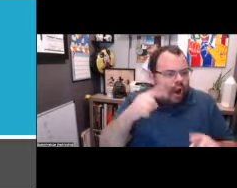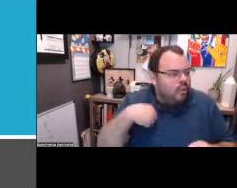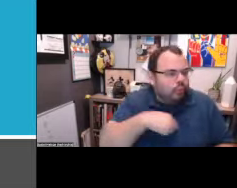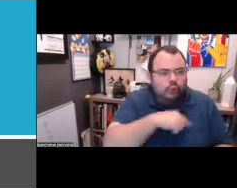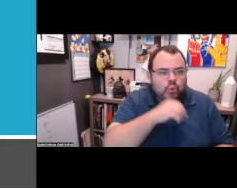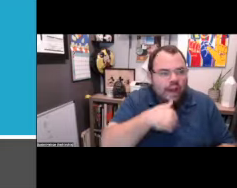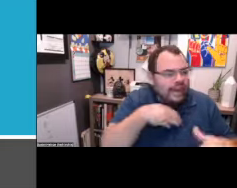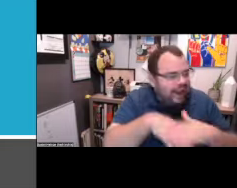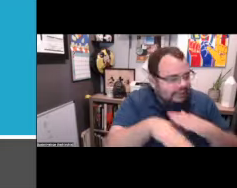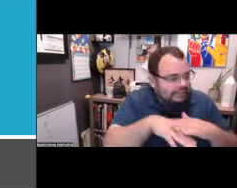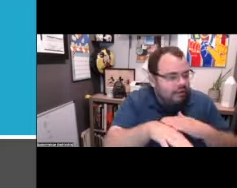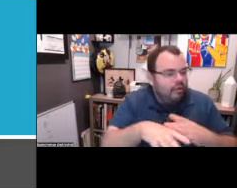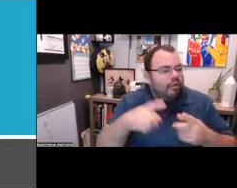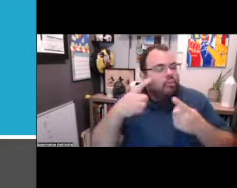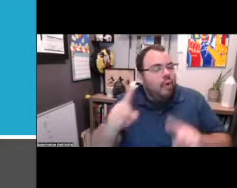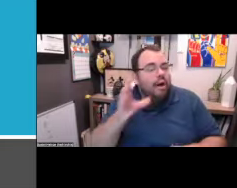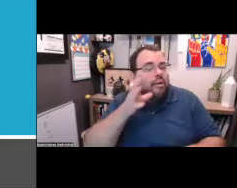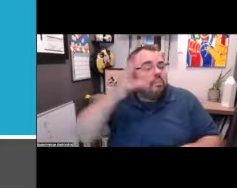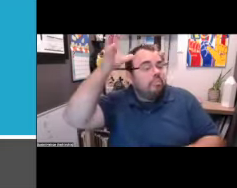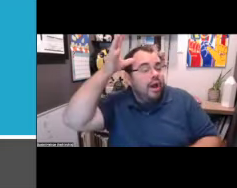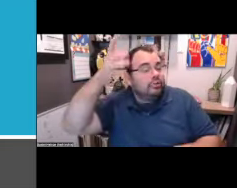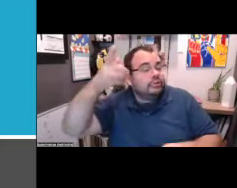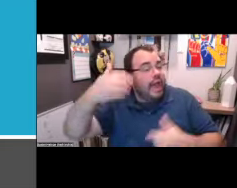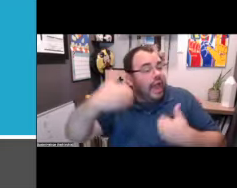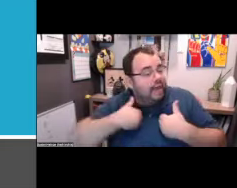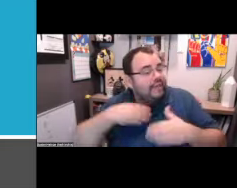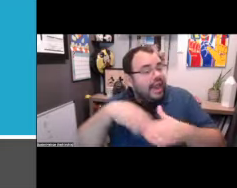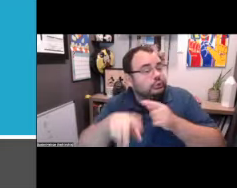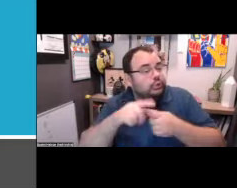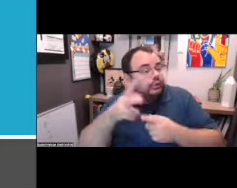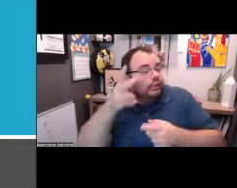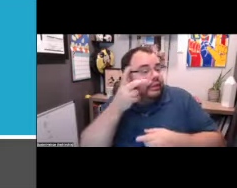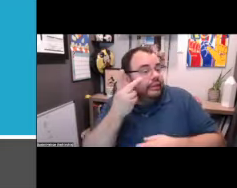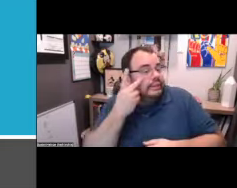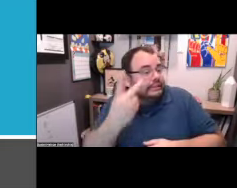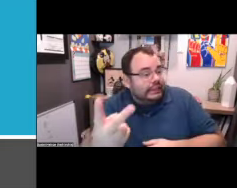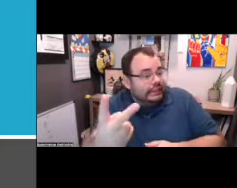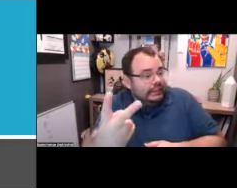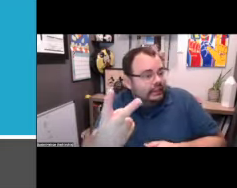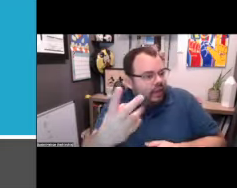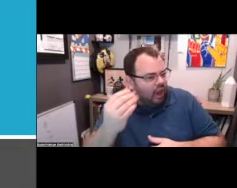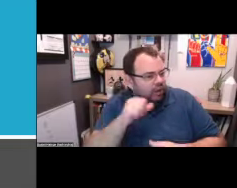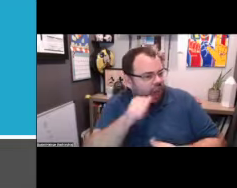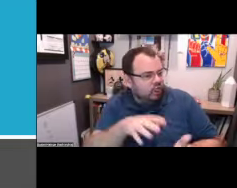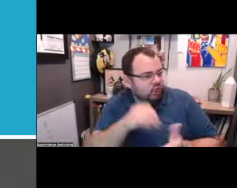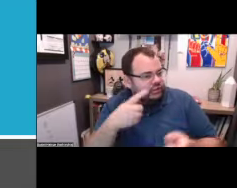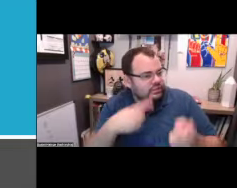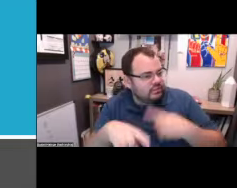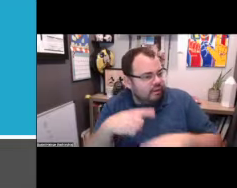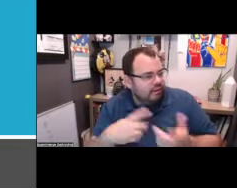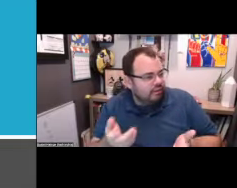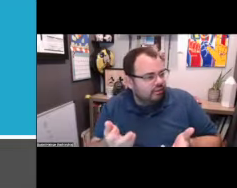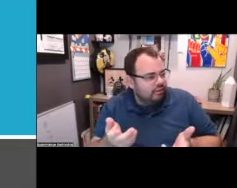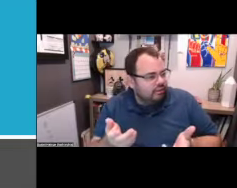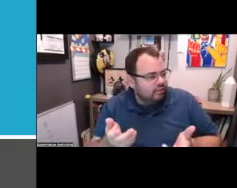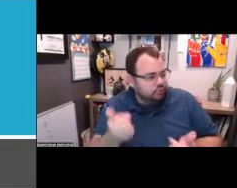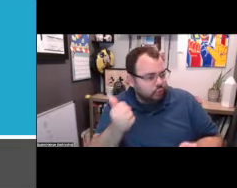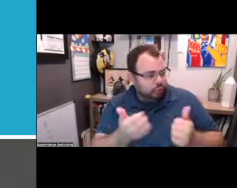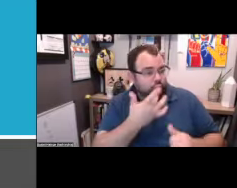work that much harder to hear when even the hearing is not complete? So parents had access to both